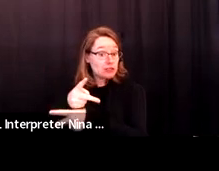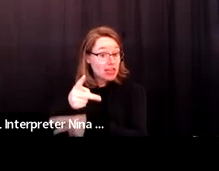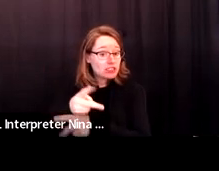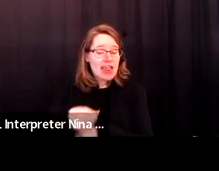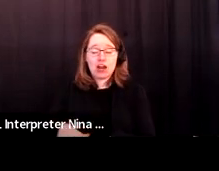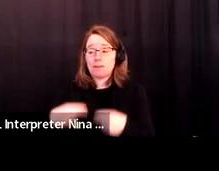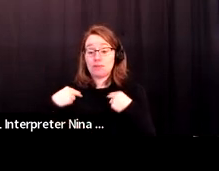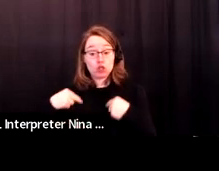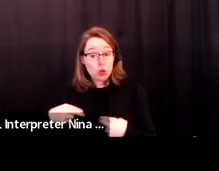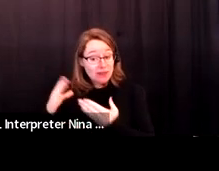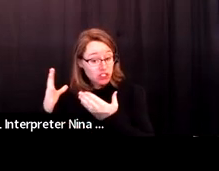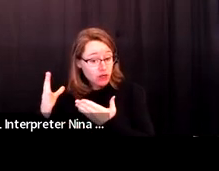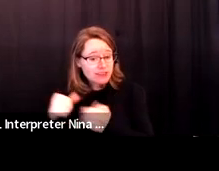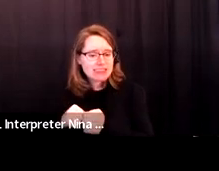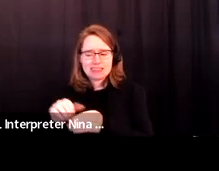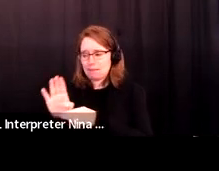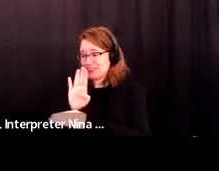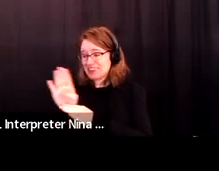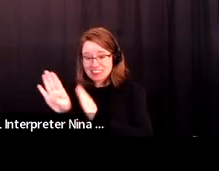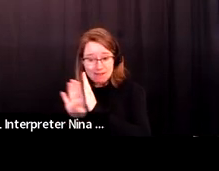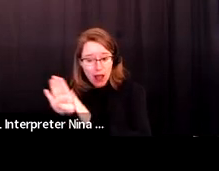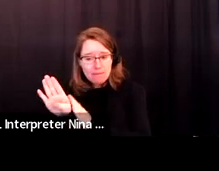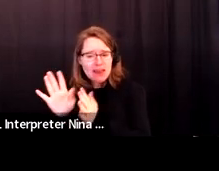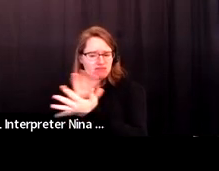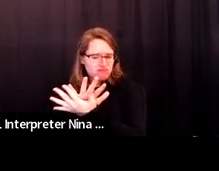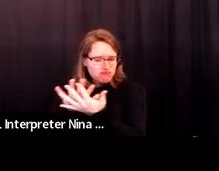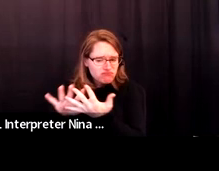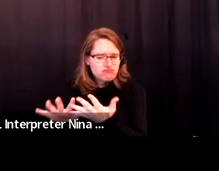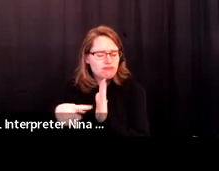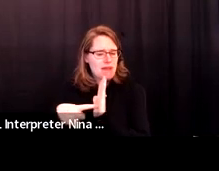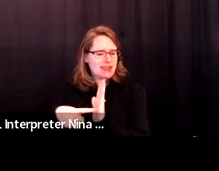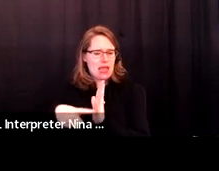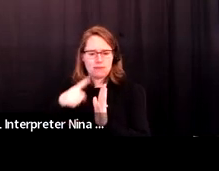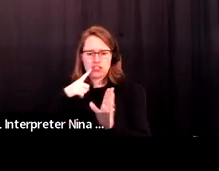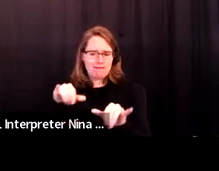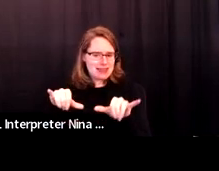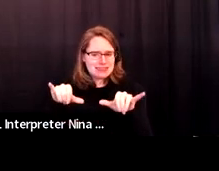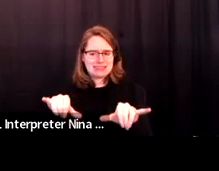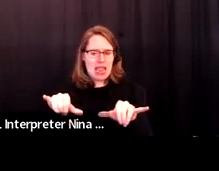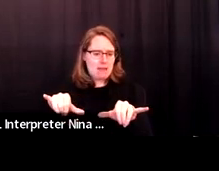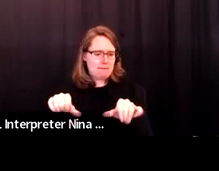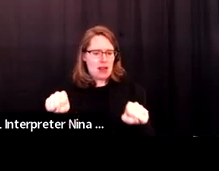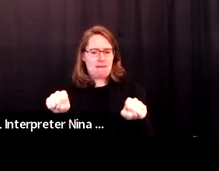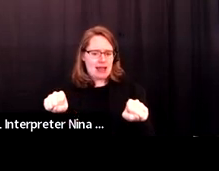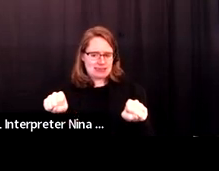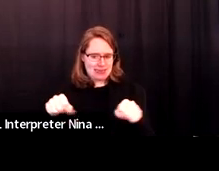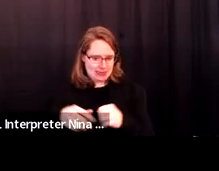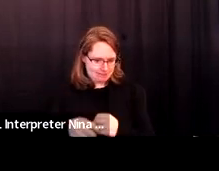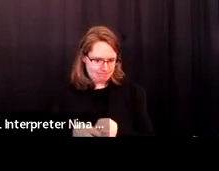around business development, all are examples of that same capacity kind of existing,